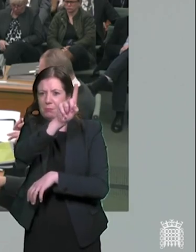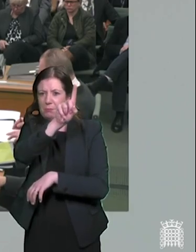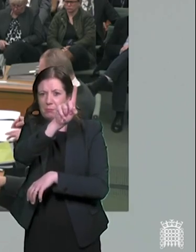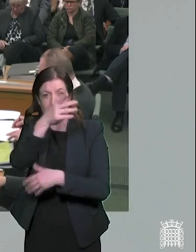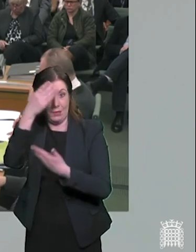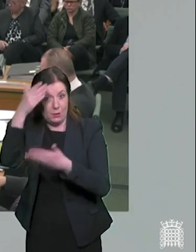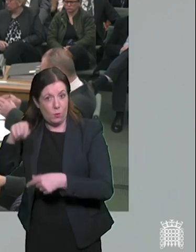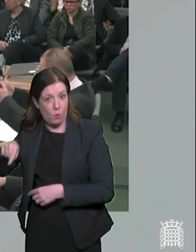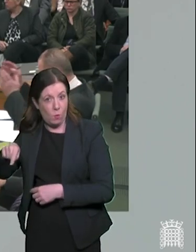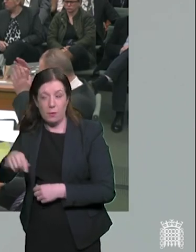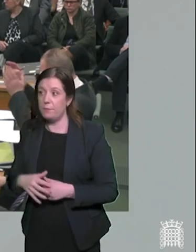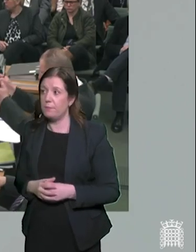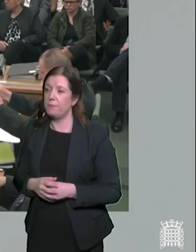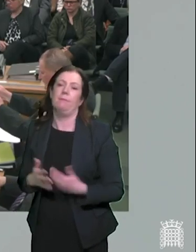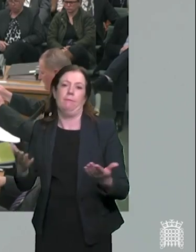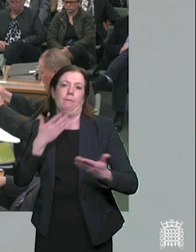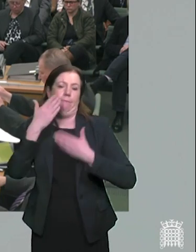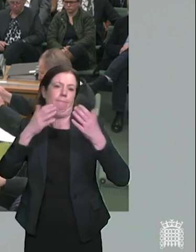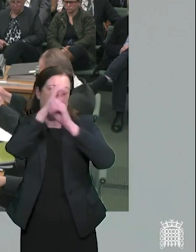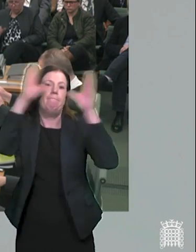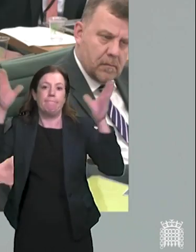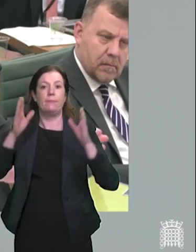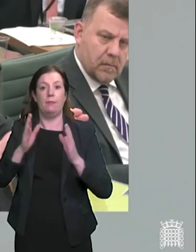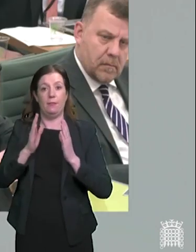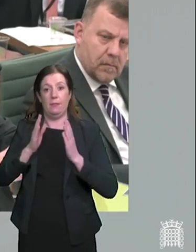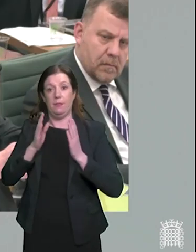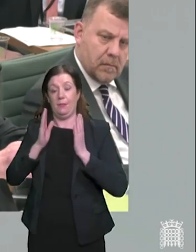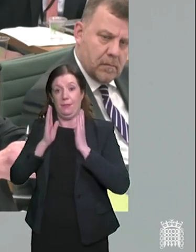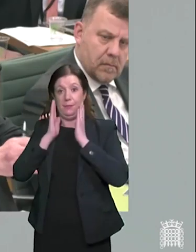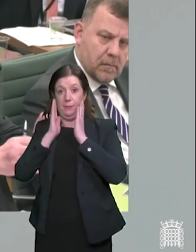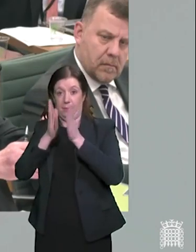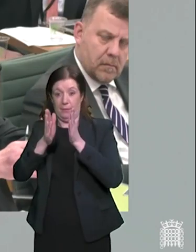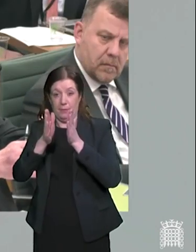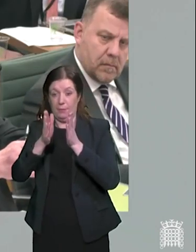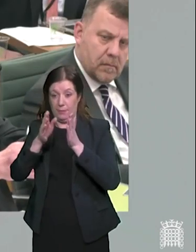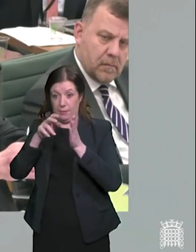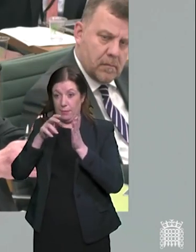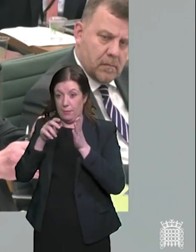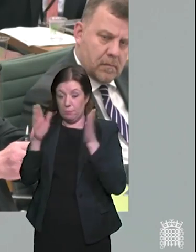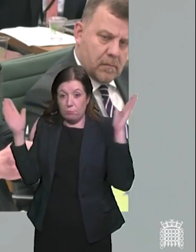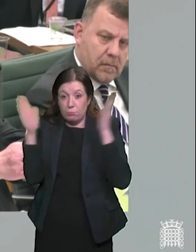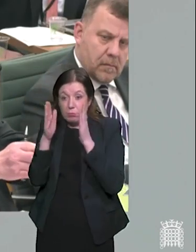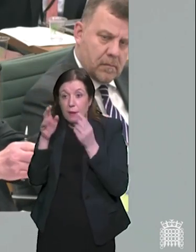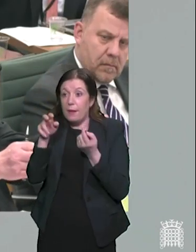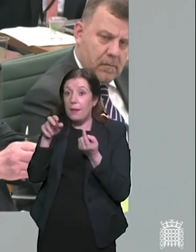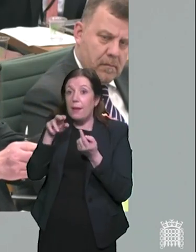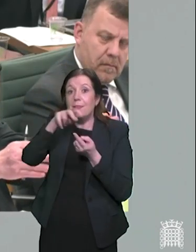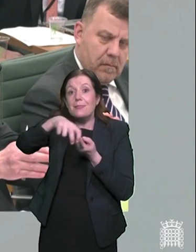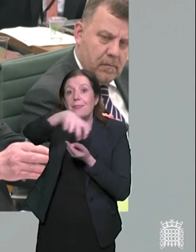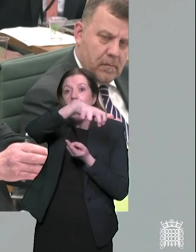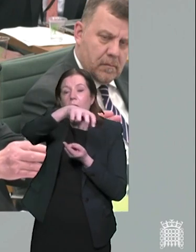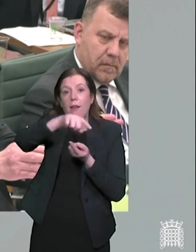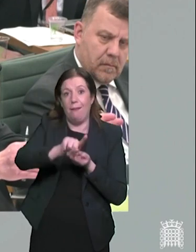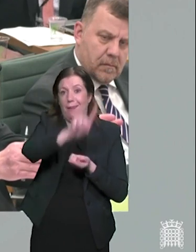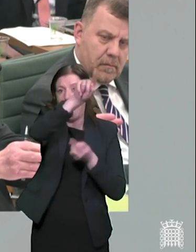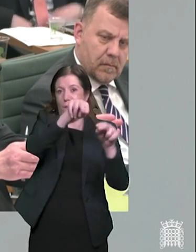just perhaps explain, there is a corridor, a narrow corridor, leading to the vestibule. Before you get to it, the staircase on the left leads to